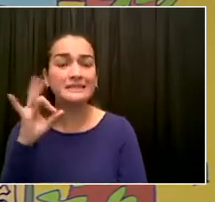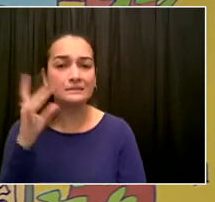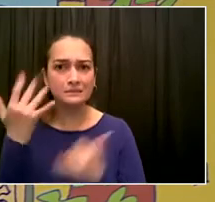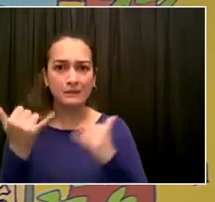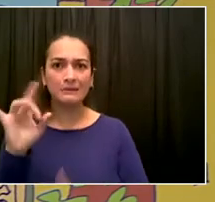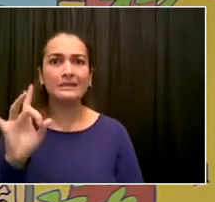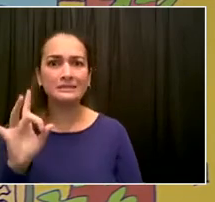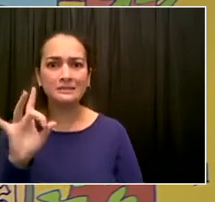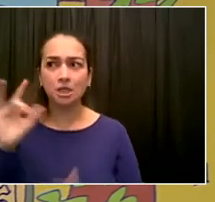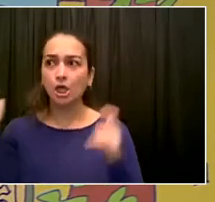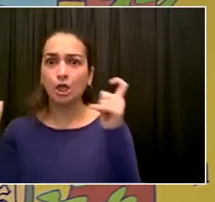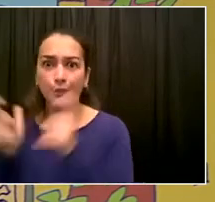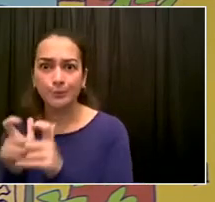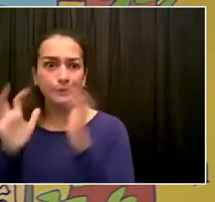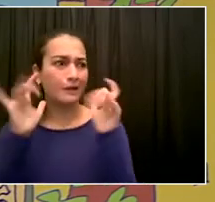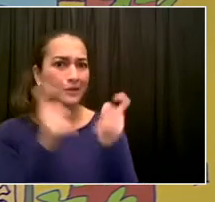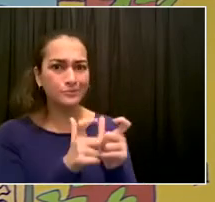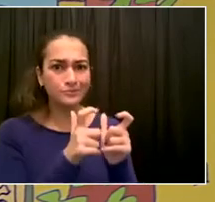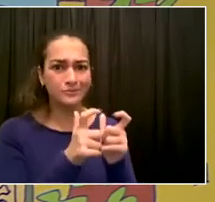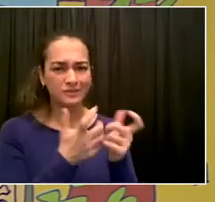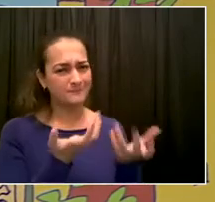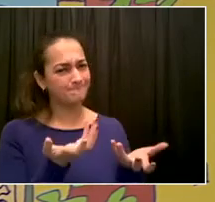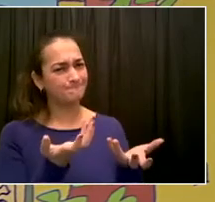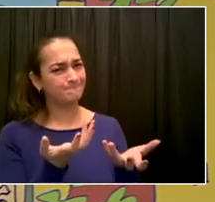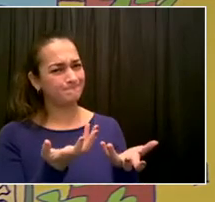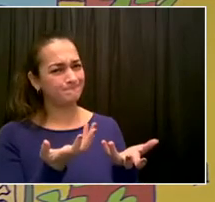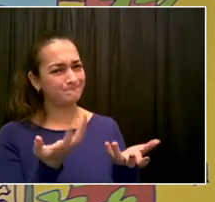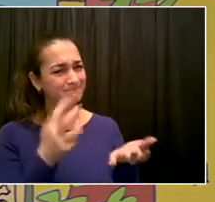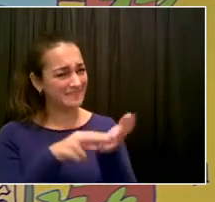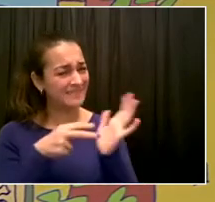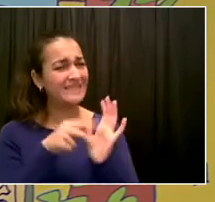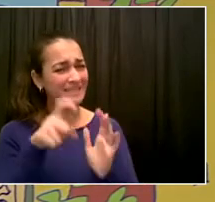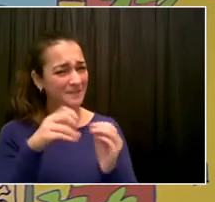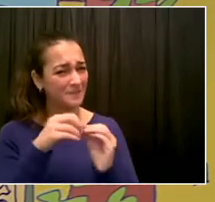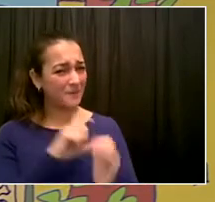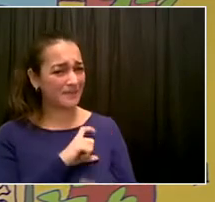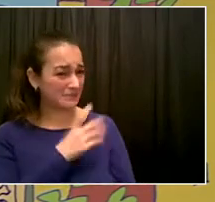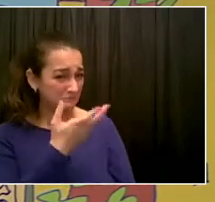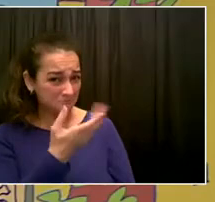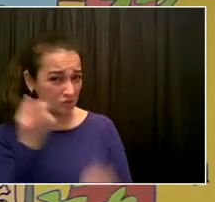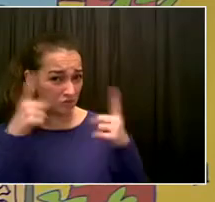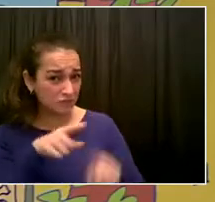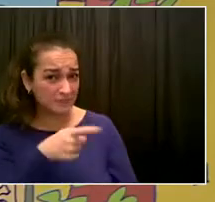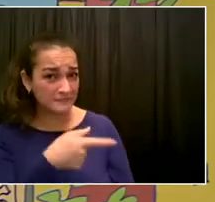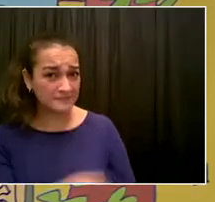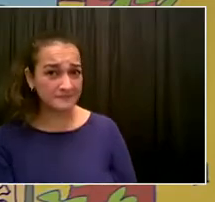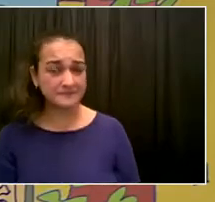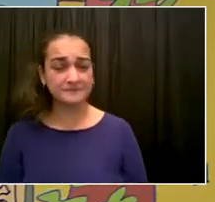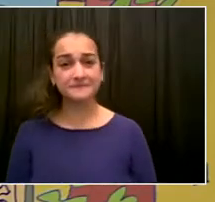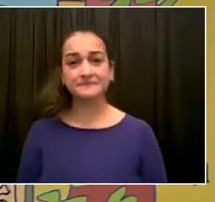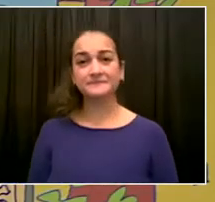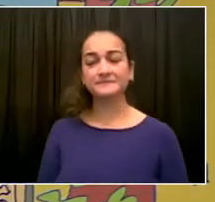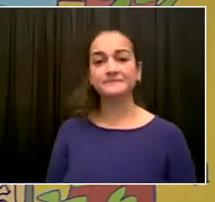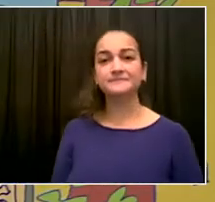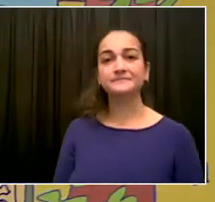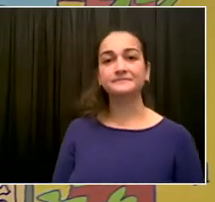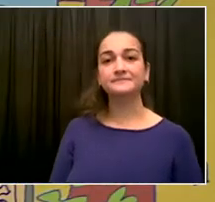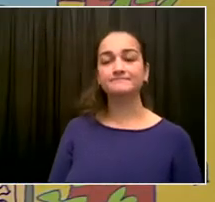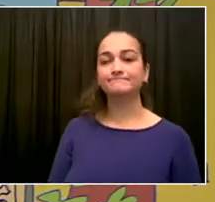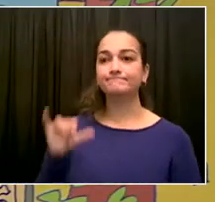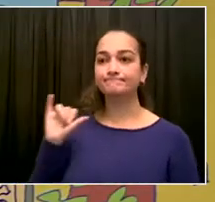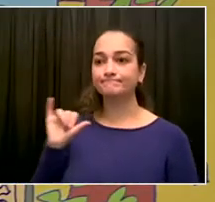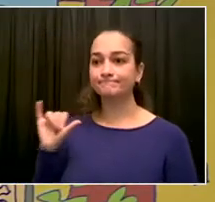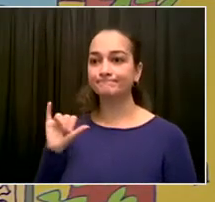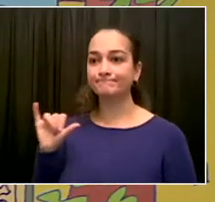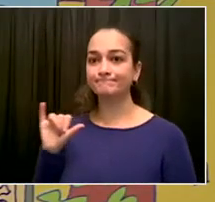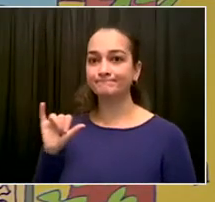turn to Chief Harrison and Chancellor Porter. First of all, again, the most important, I'm a parent. I want to make sure